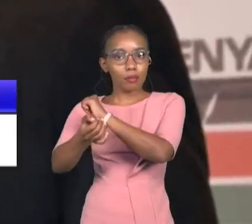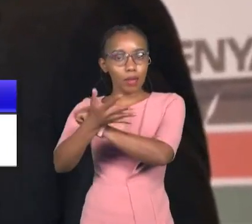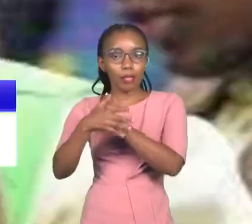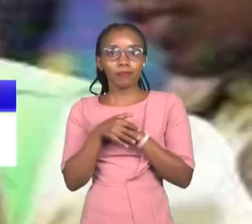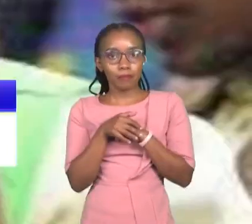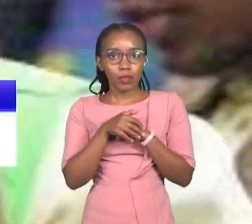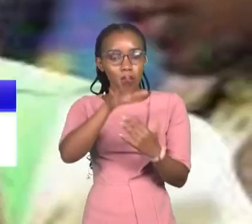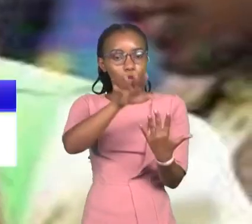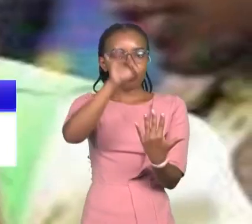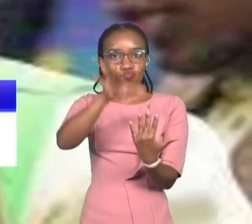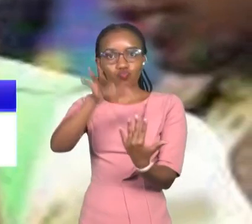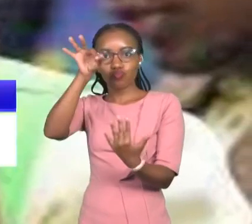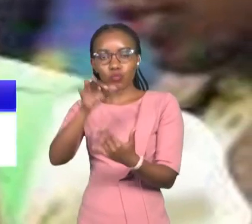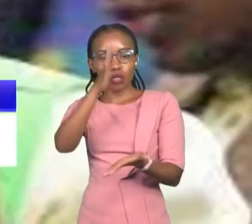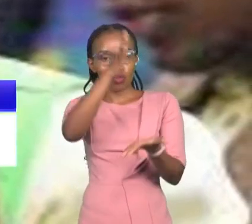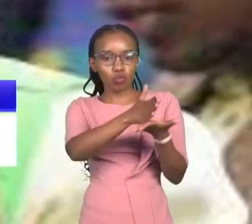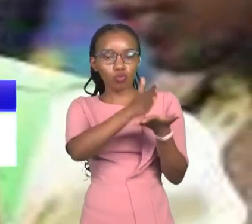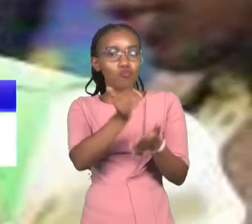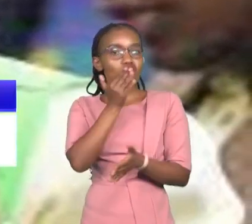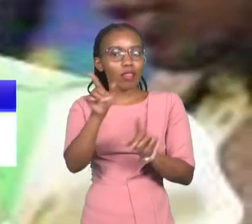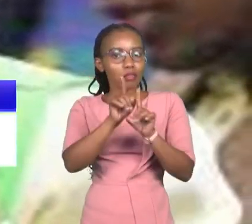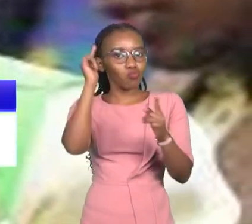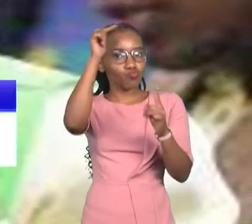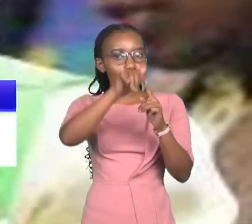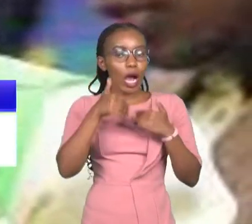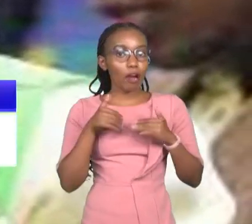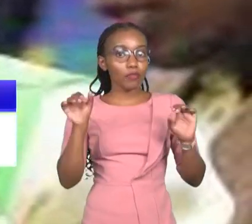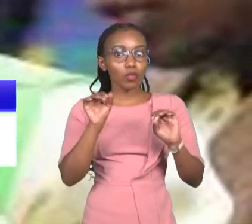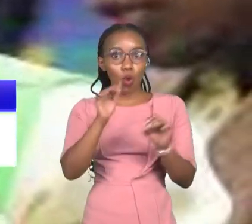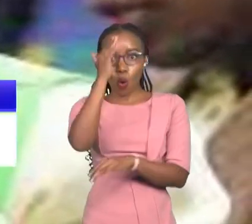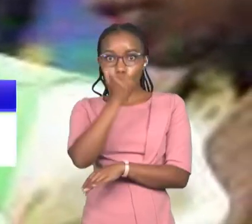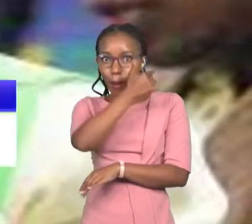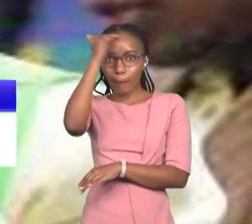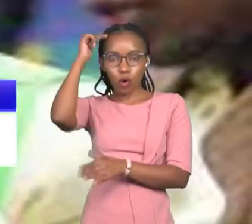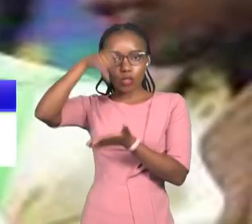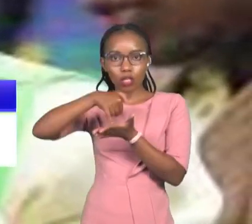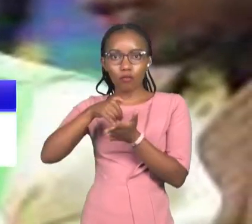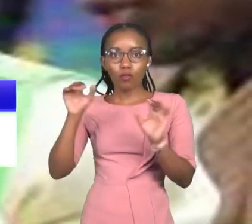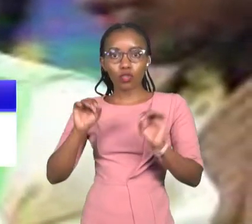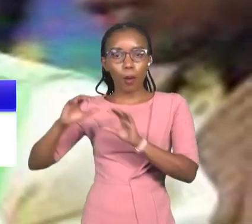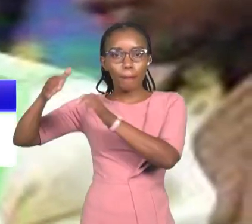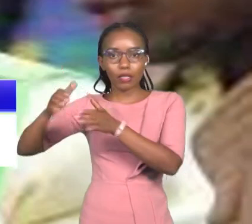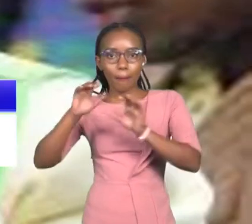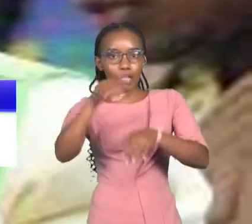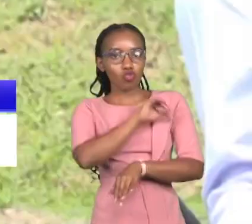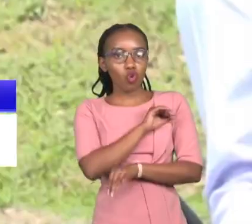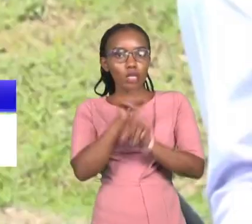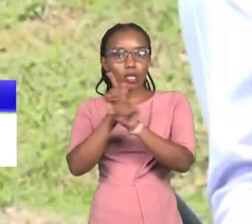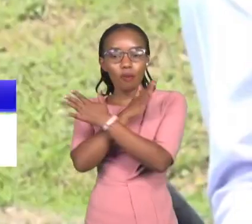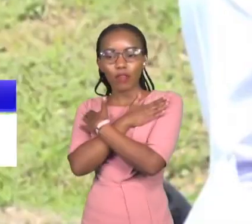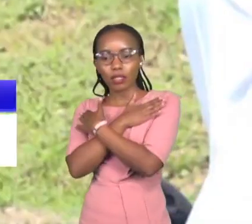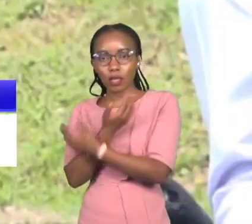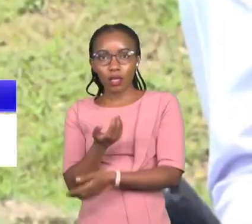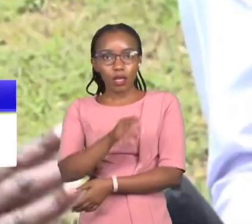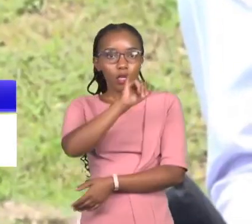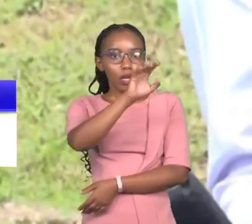of appointment lacks integrity and objectivity as it does not include the voice of their party and its allies. IEBC ni